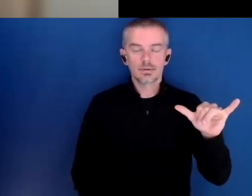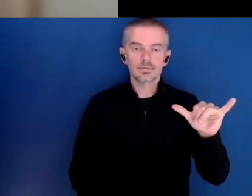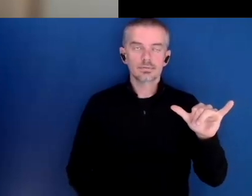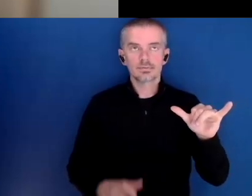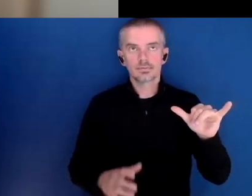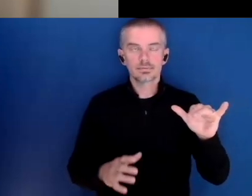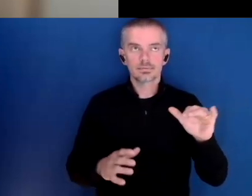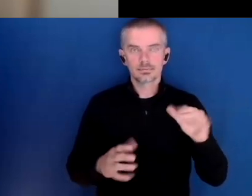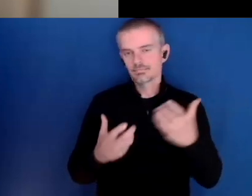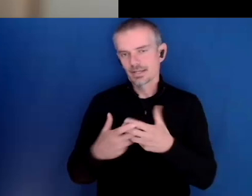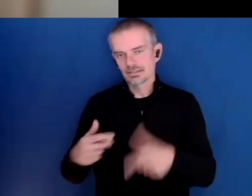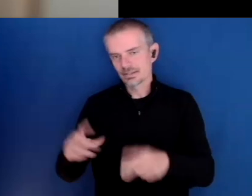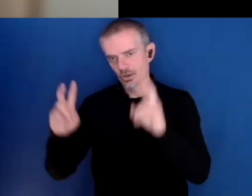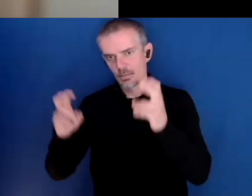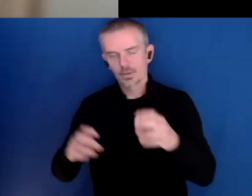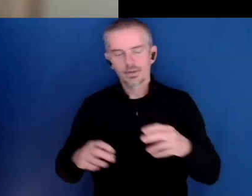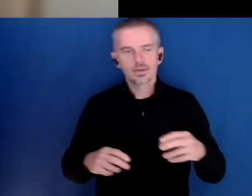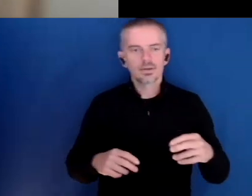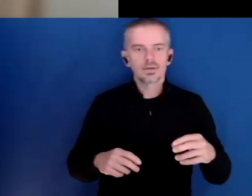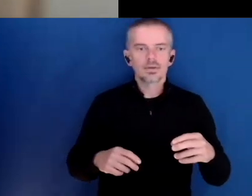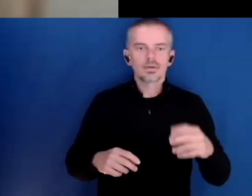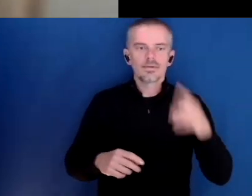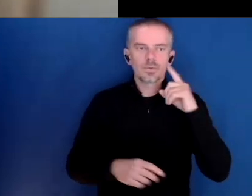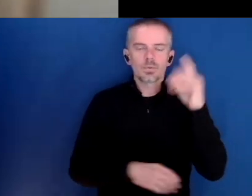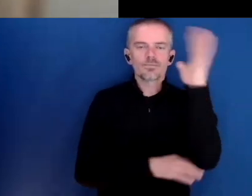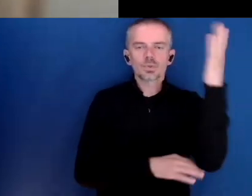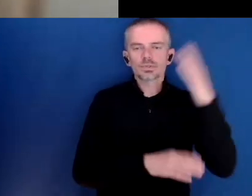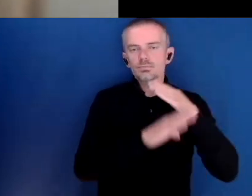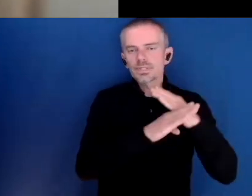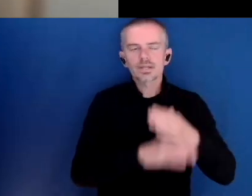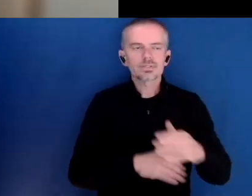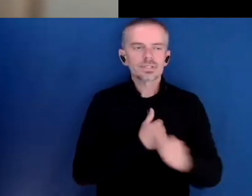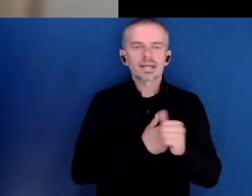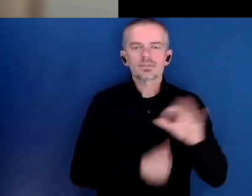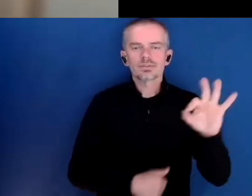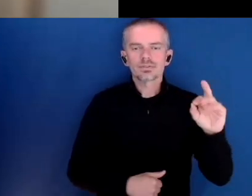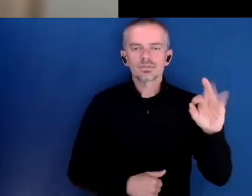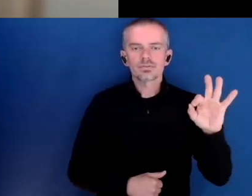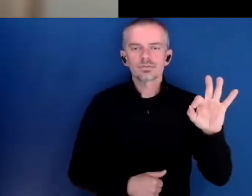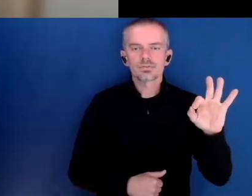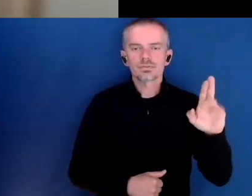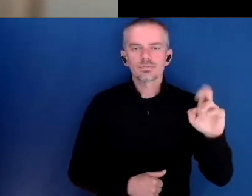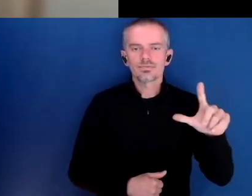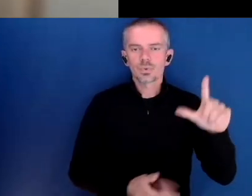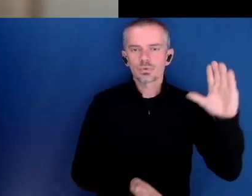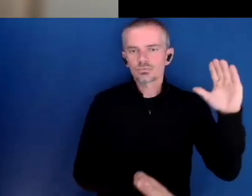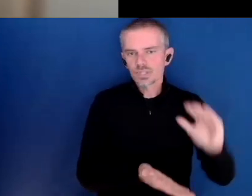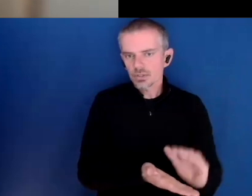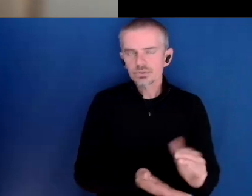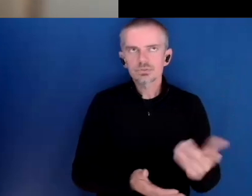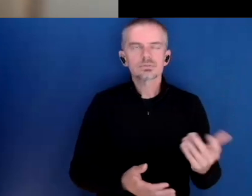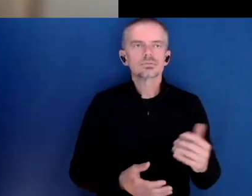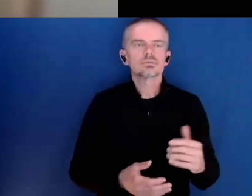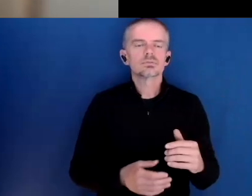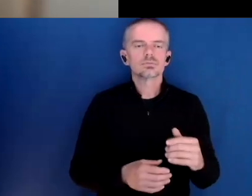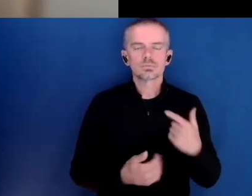right, for forestry protection, hazardous fuels reduction. We do